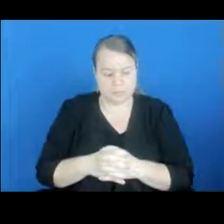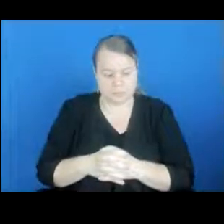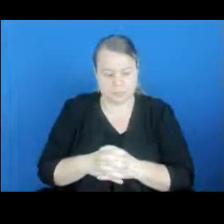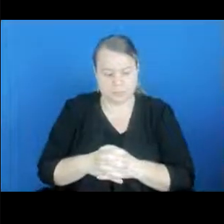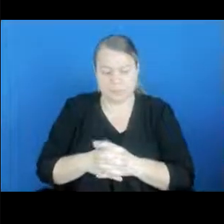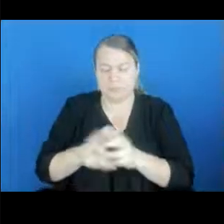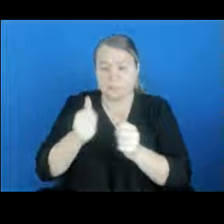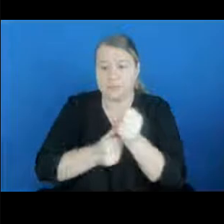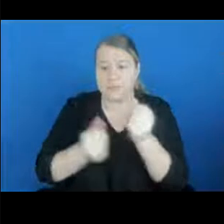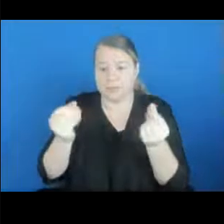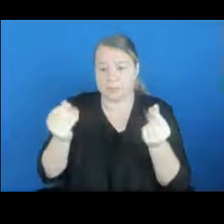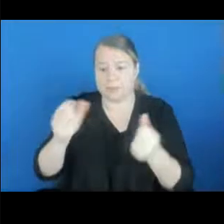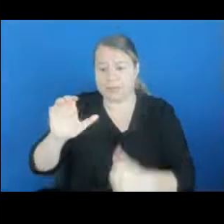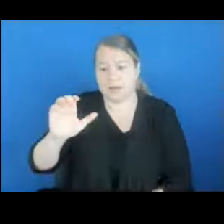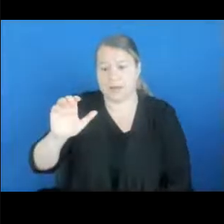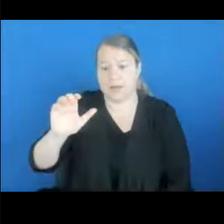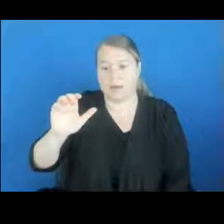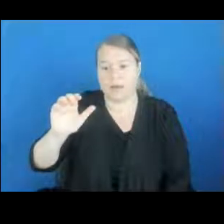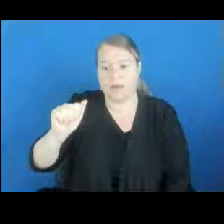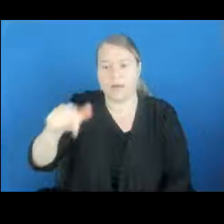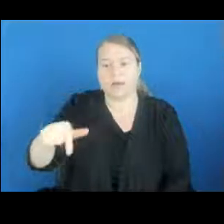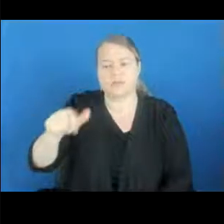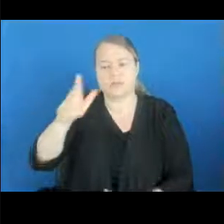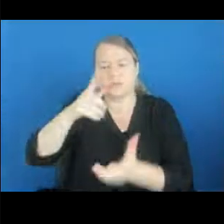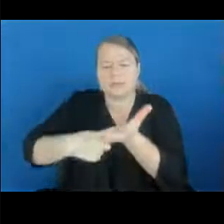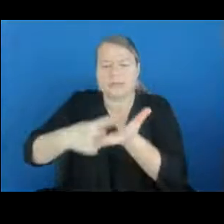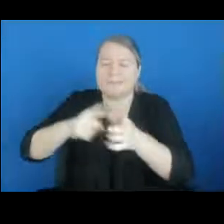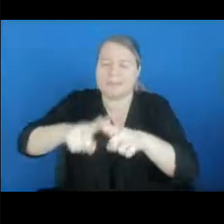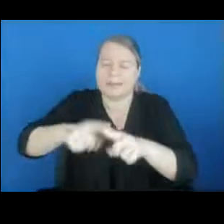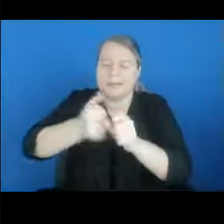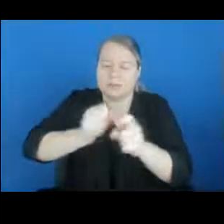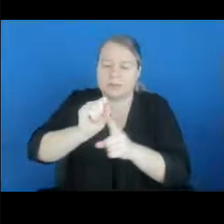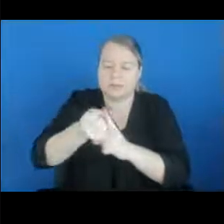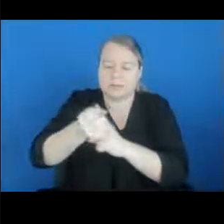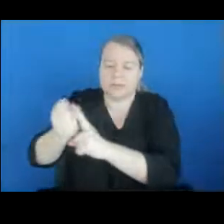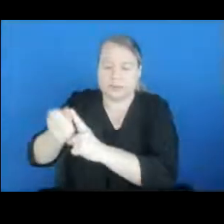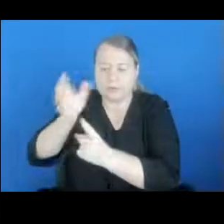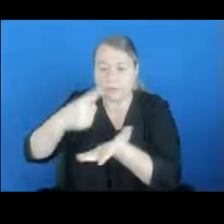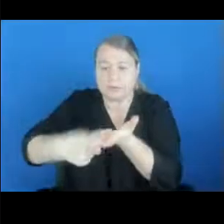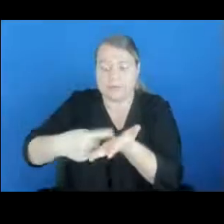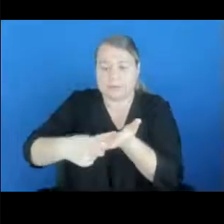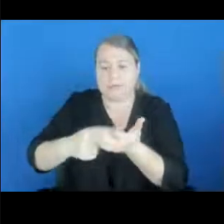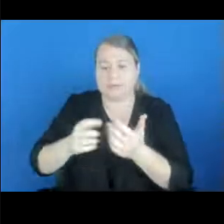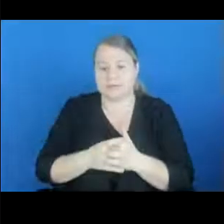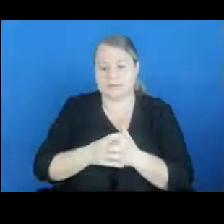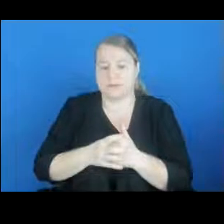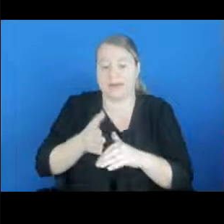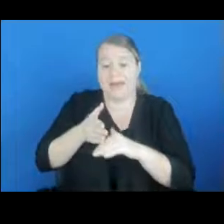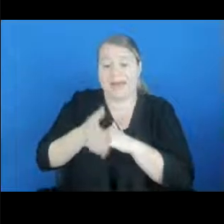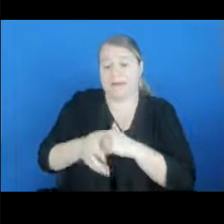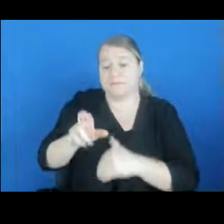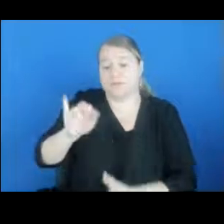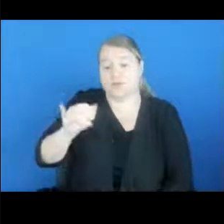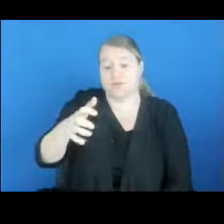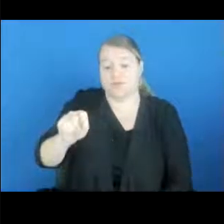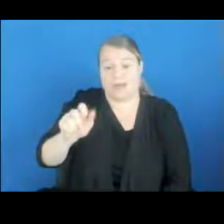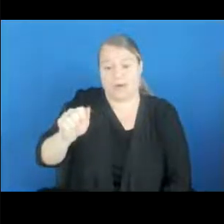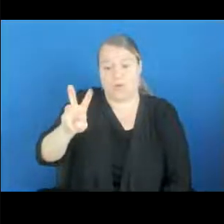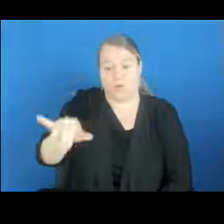Each property acquisition will be discussed on a case-by-case basis after the right-of-way notice to proceed, as